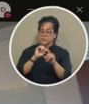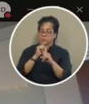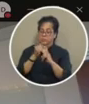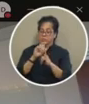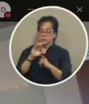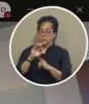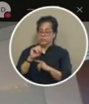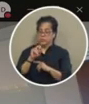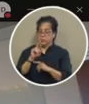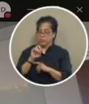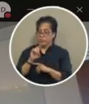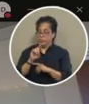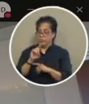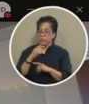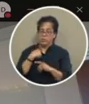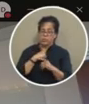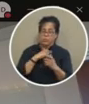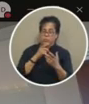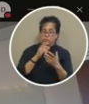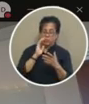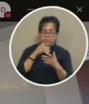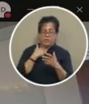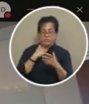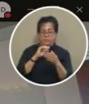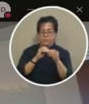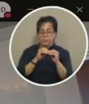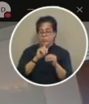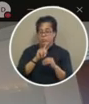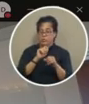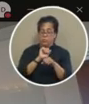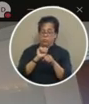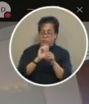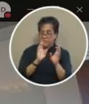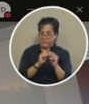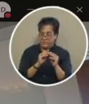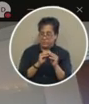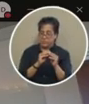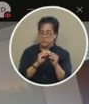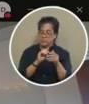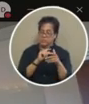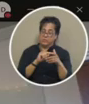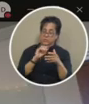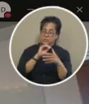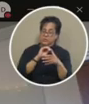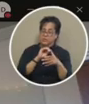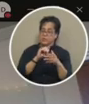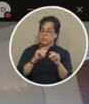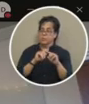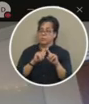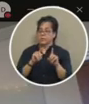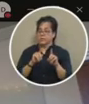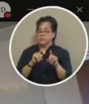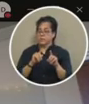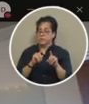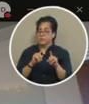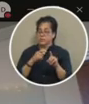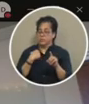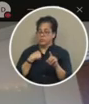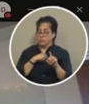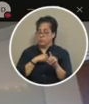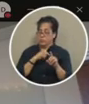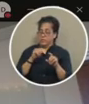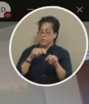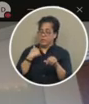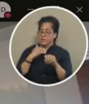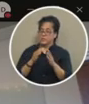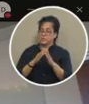and what we're going to present in item number 1 on the work session, we're recommending at this time to revert back to the professional and